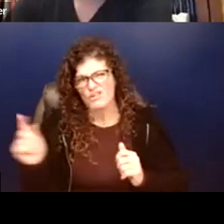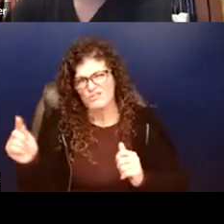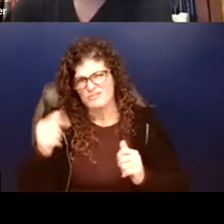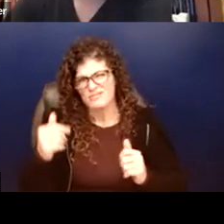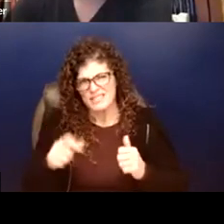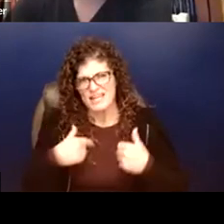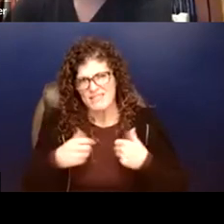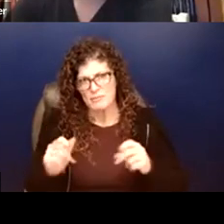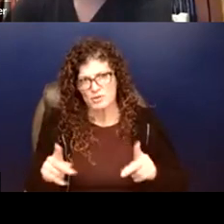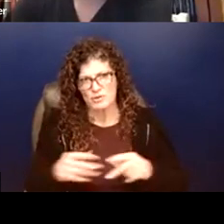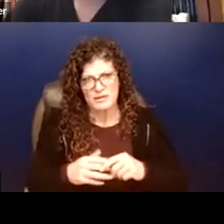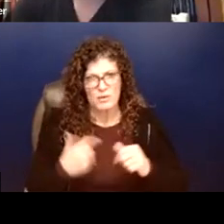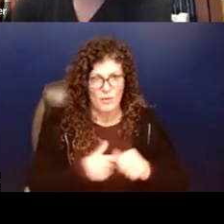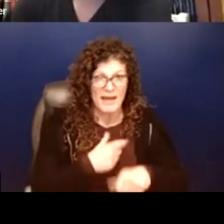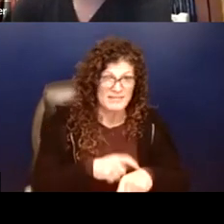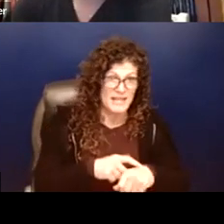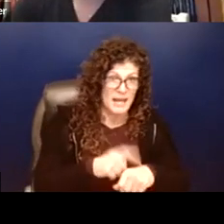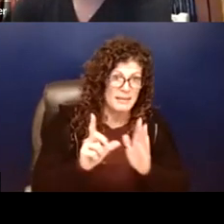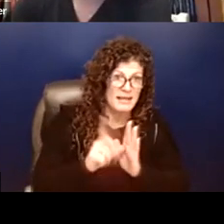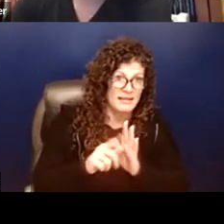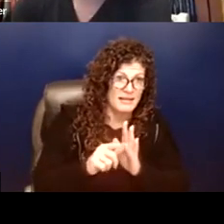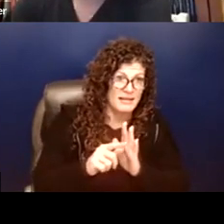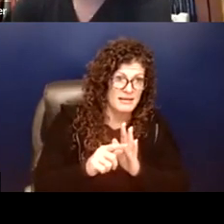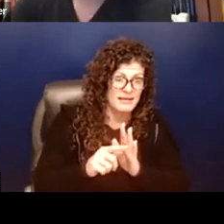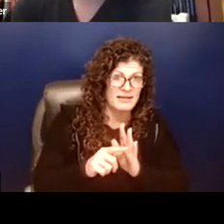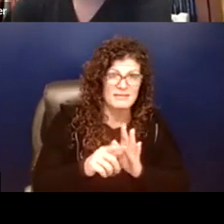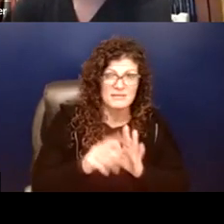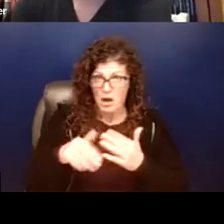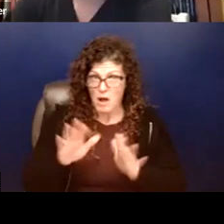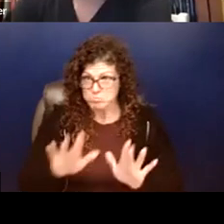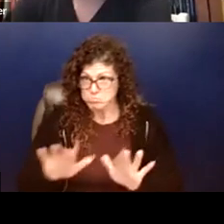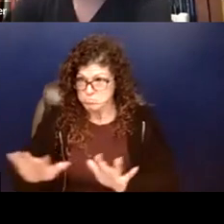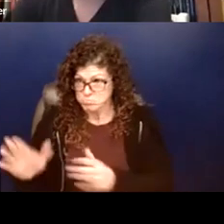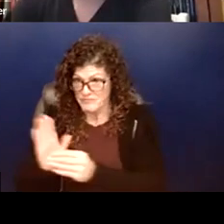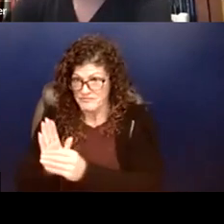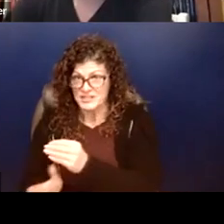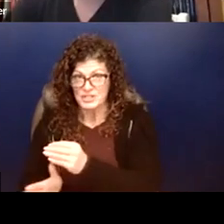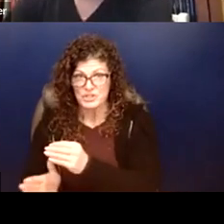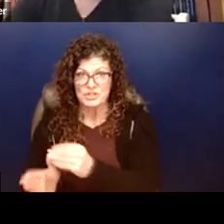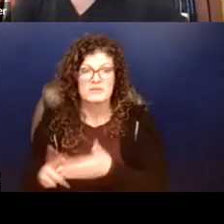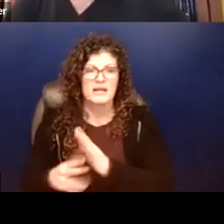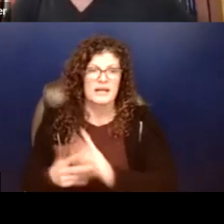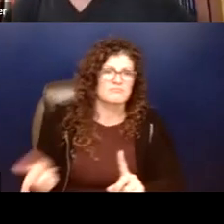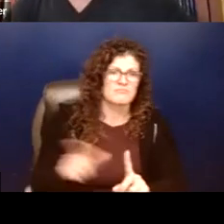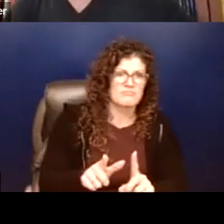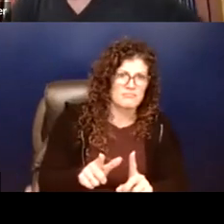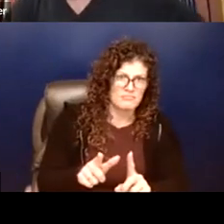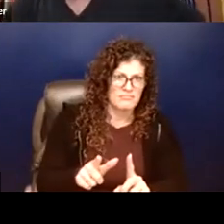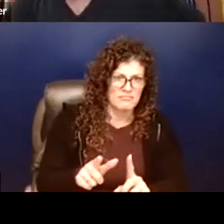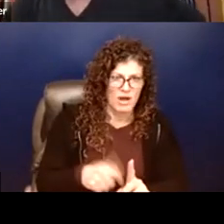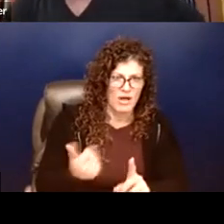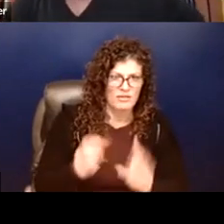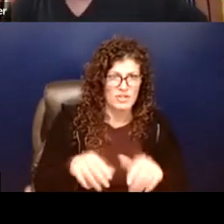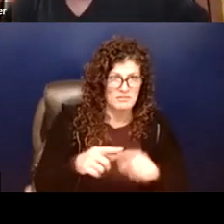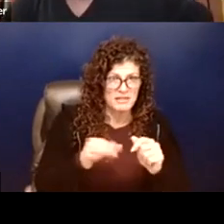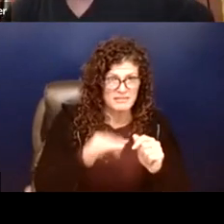opportunity. And if we do have time after all the hands that are raised, we could certainly give you another chance.